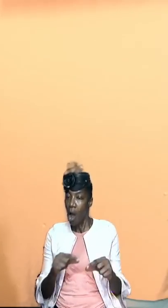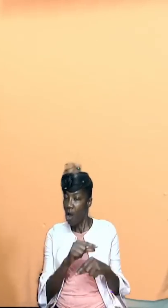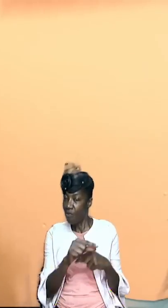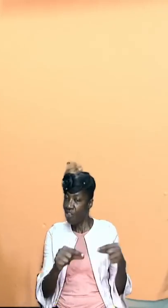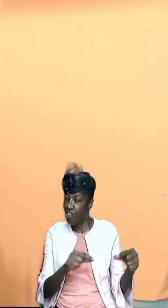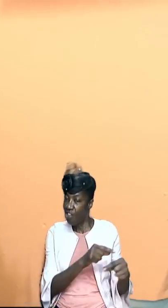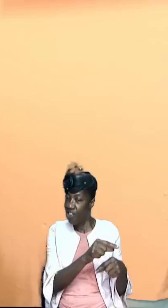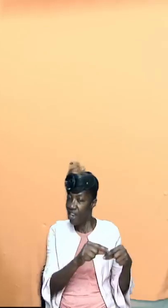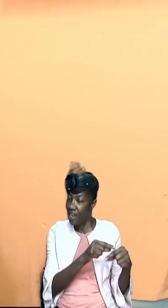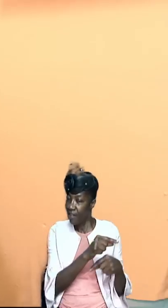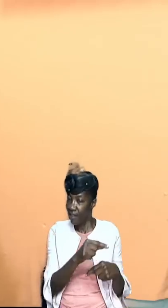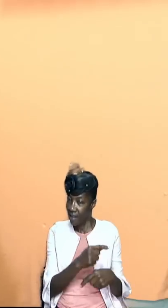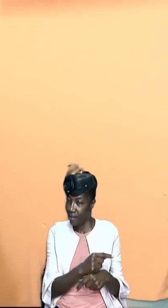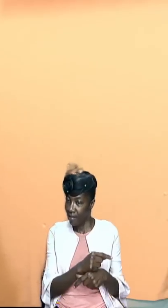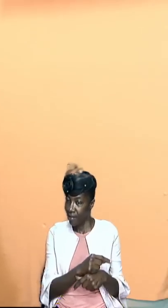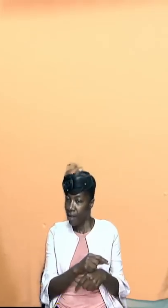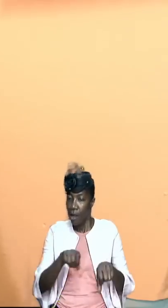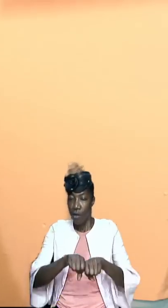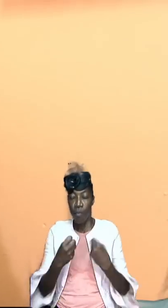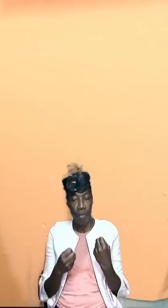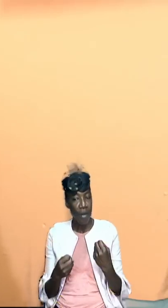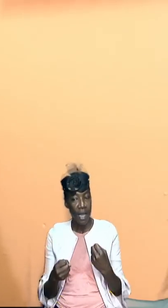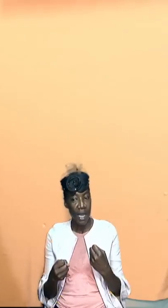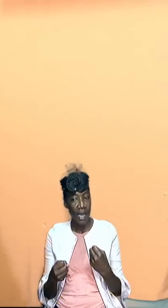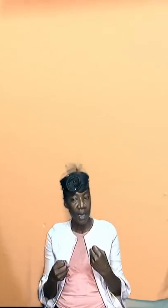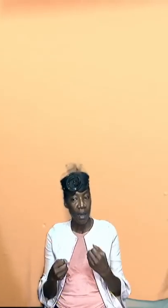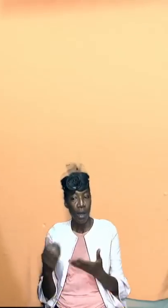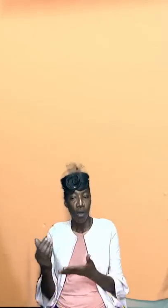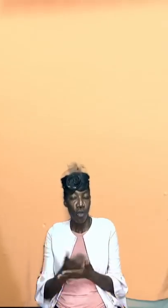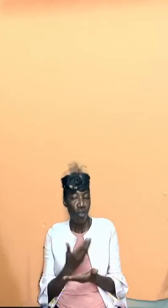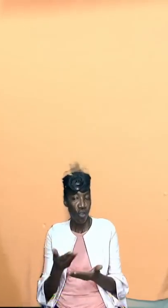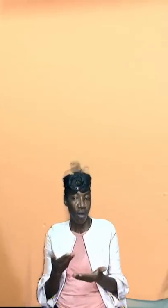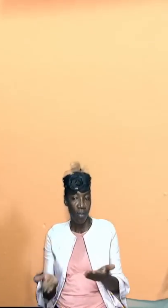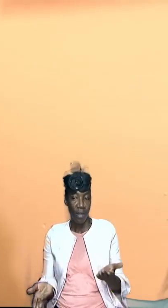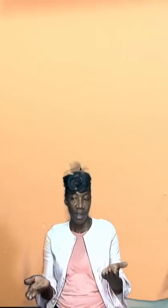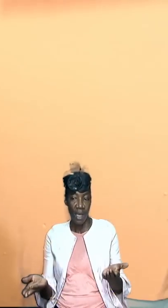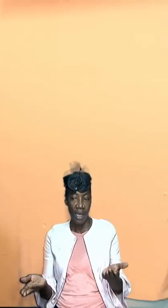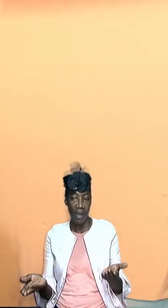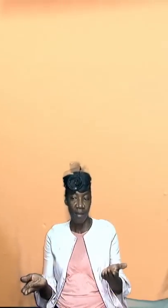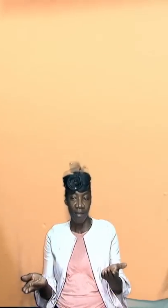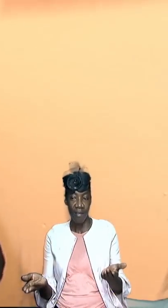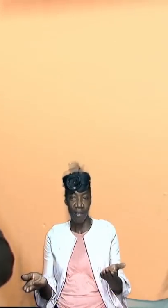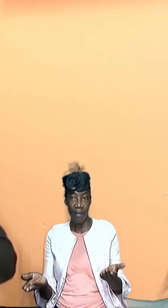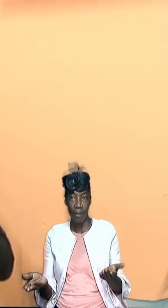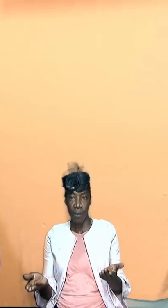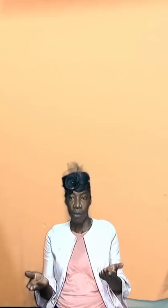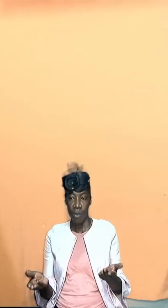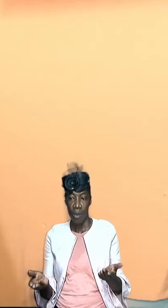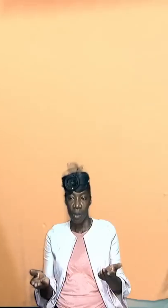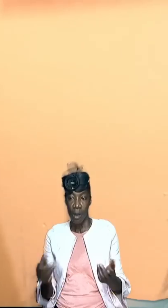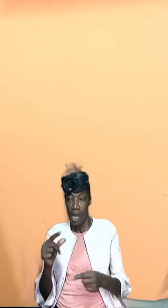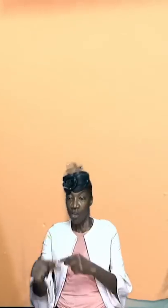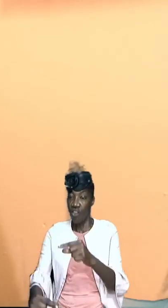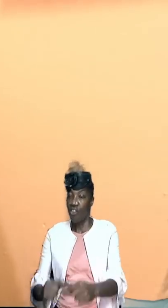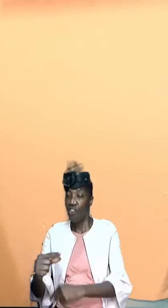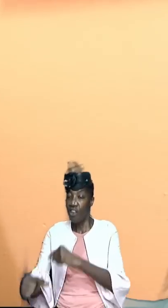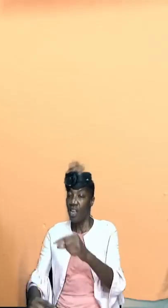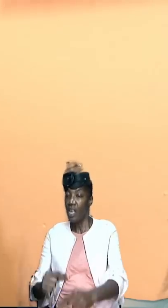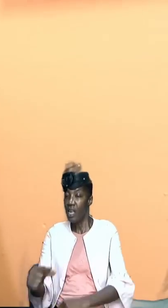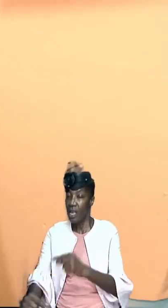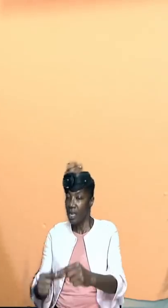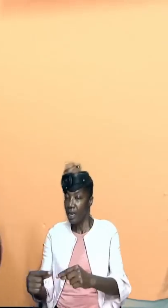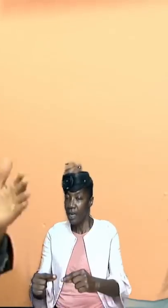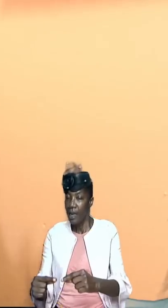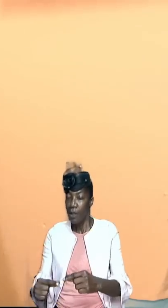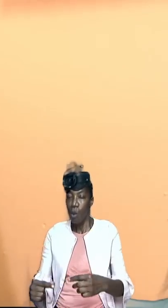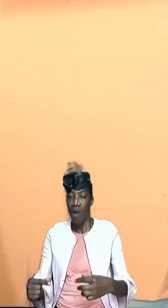of break down some amount of basic genetics so that we can have an appreciation of